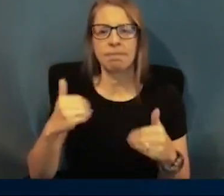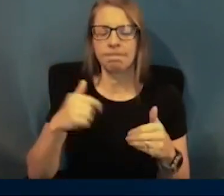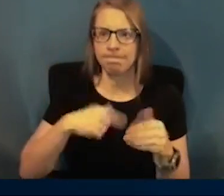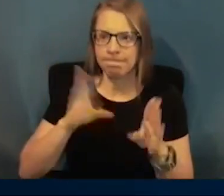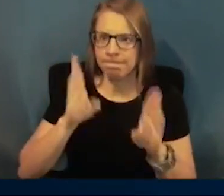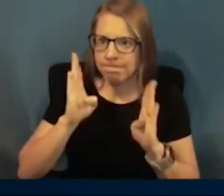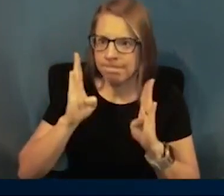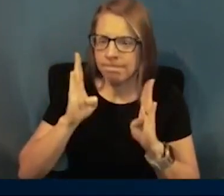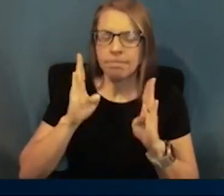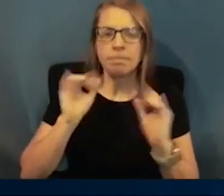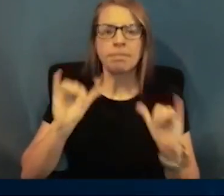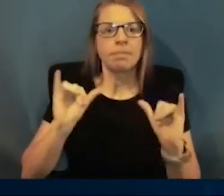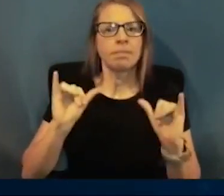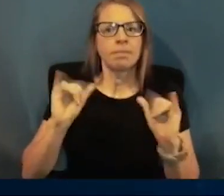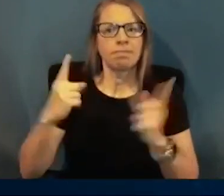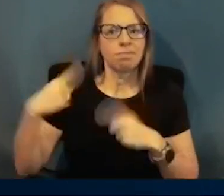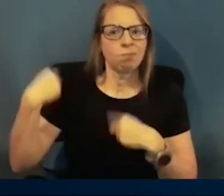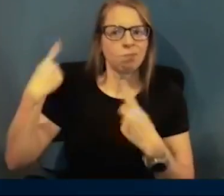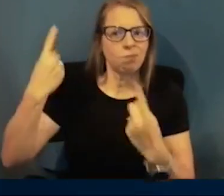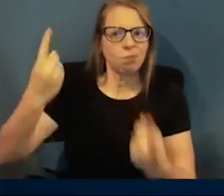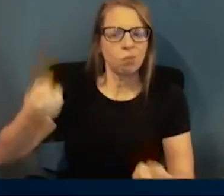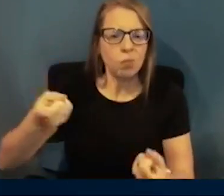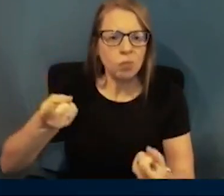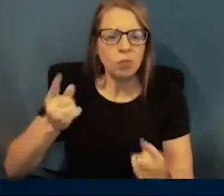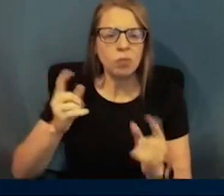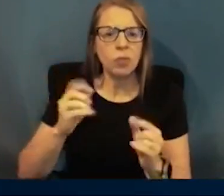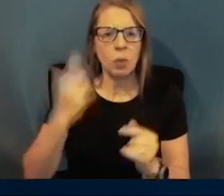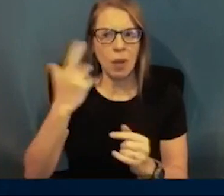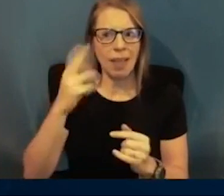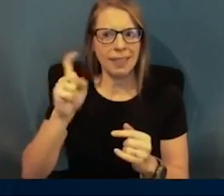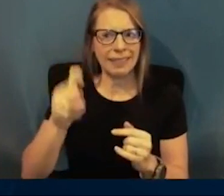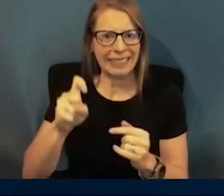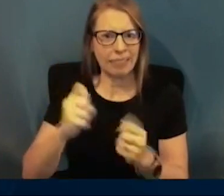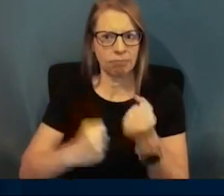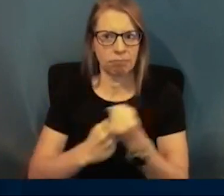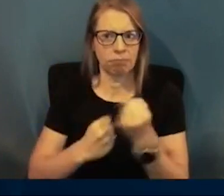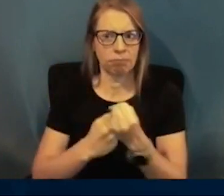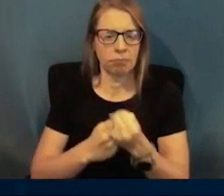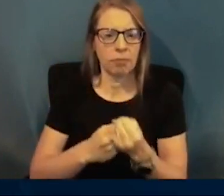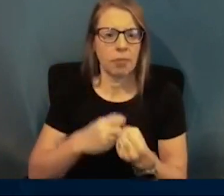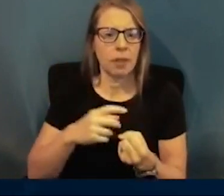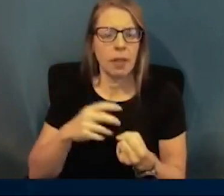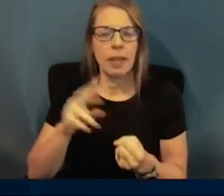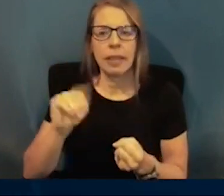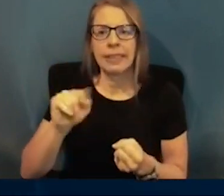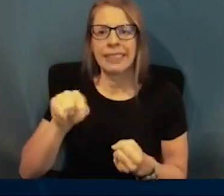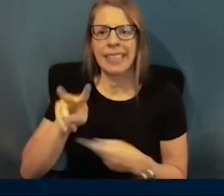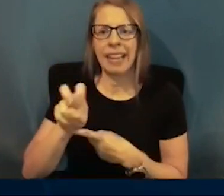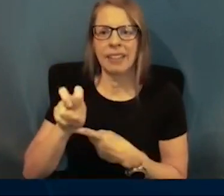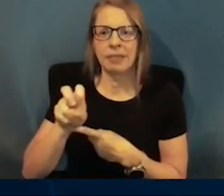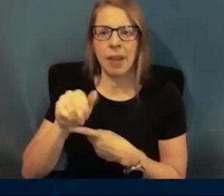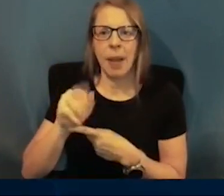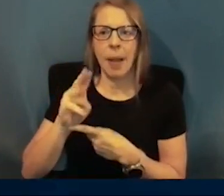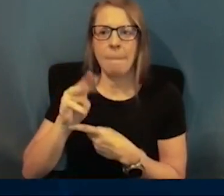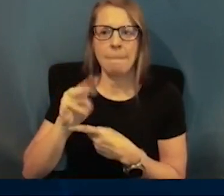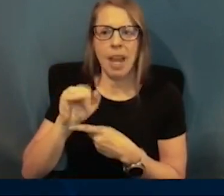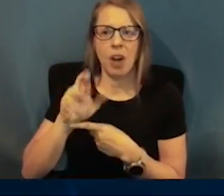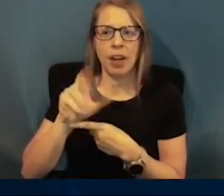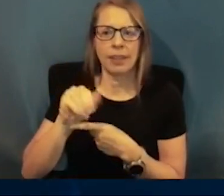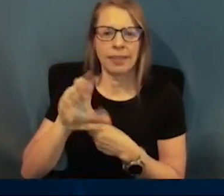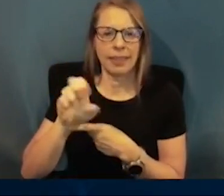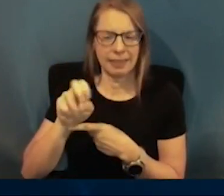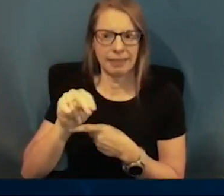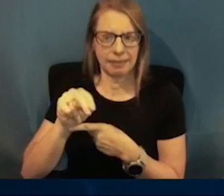attention to over the years, but our Native American communities, our Indian reservations, got hit very hard,